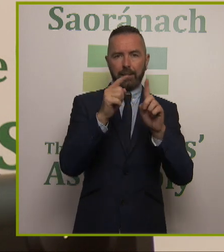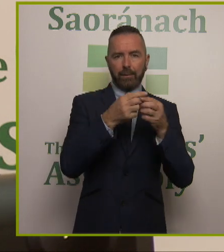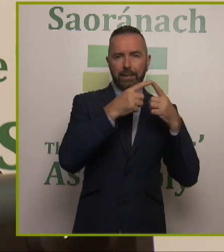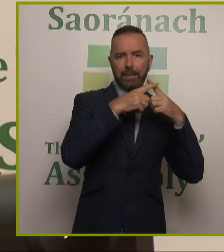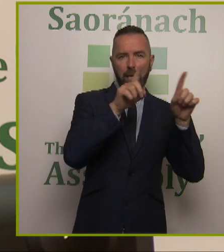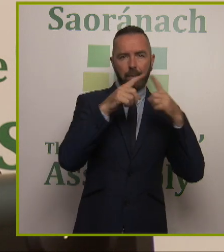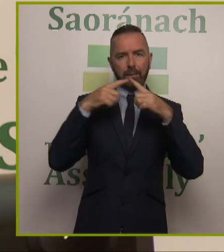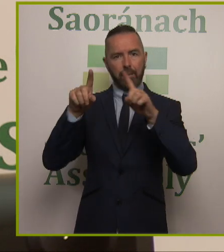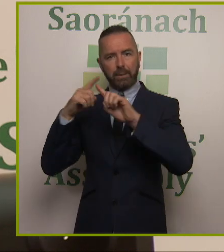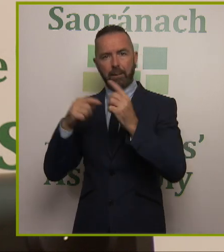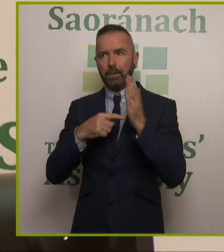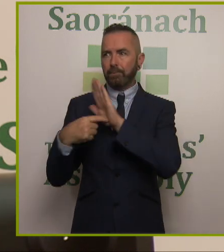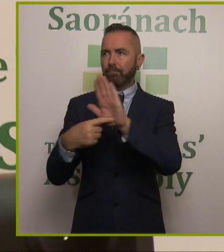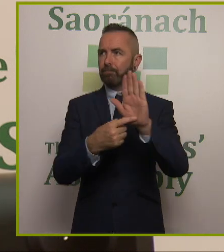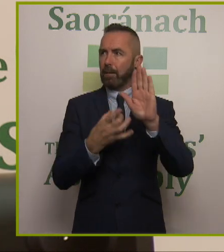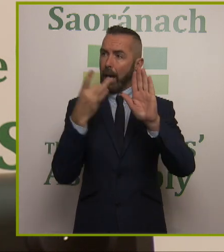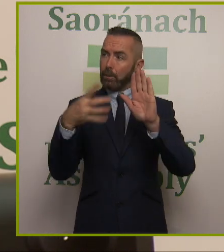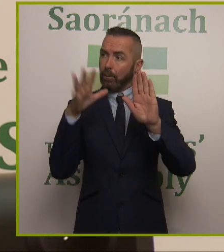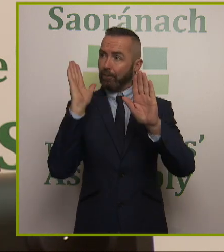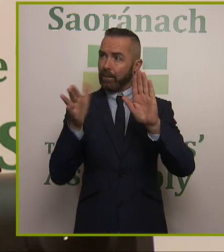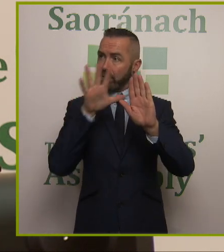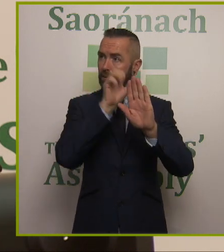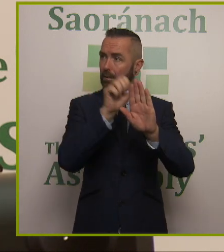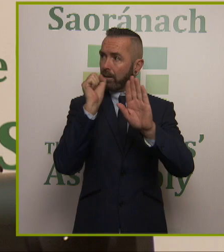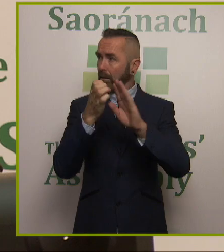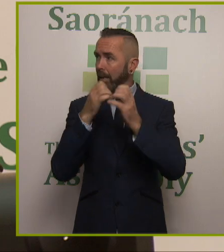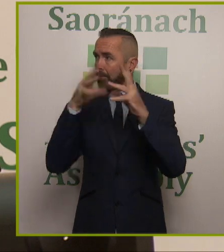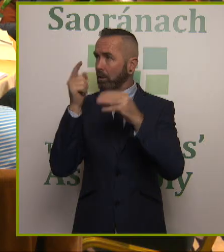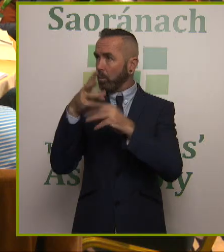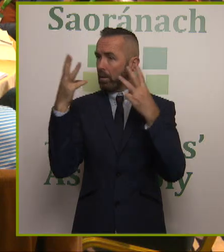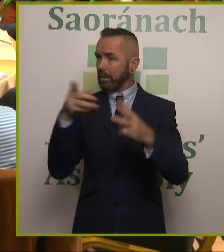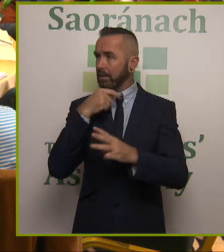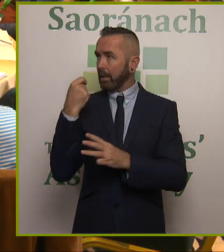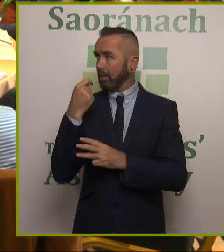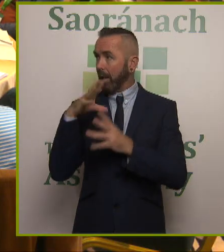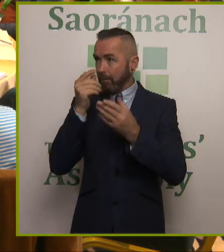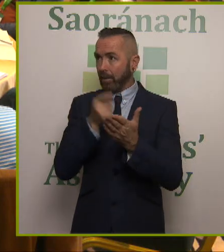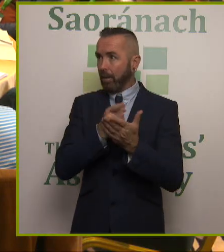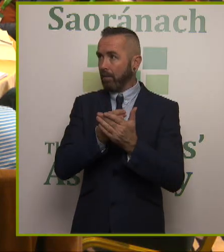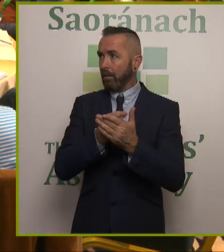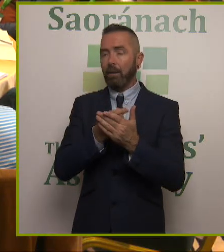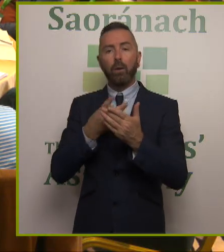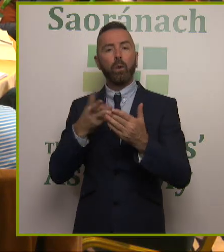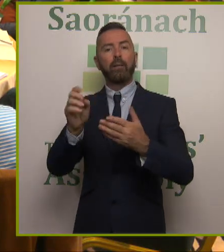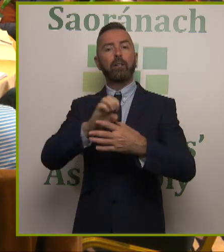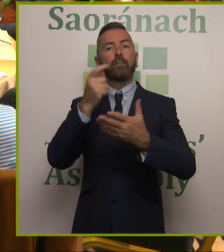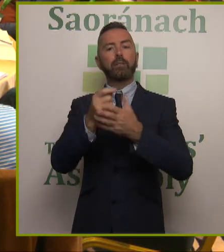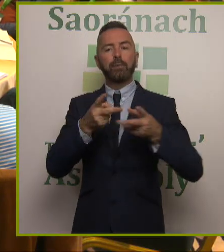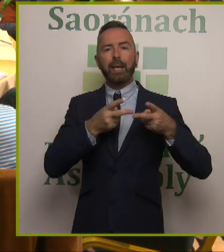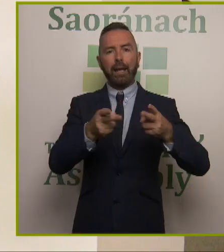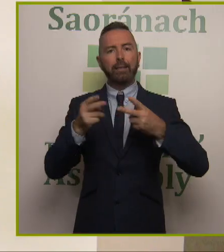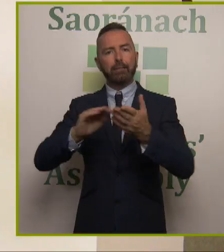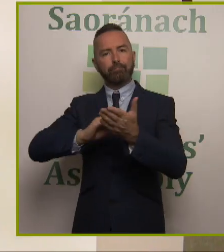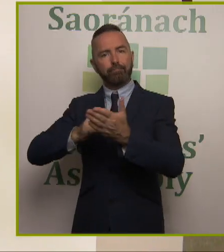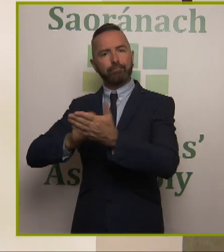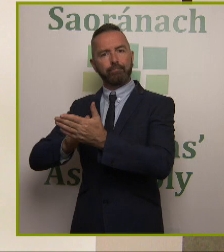going to give that back to you and ask you, have we captured what you've said? Is there everything in there? And we'll have time now to work and edit that. And that's what we're